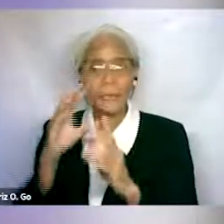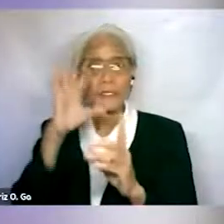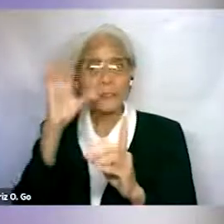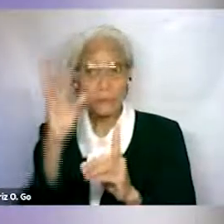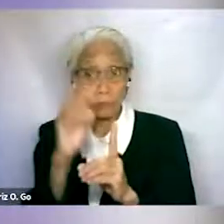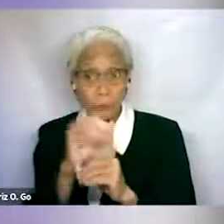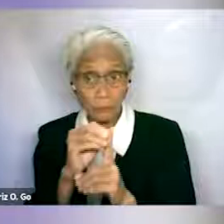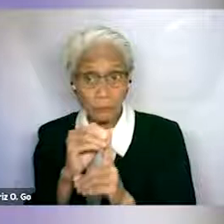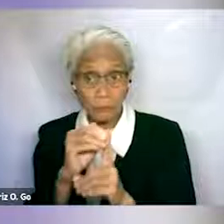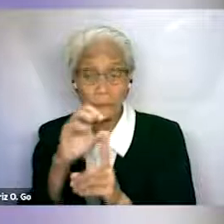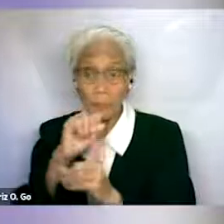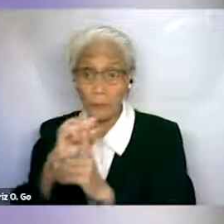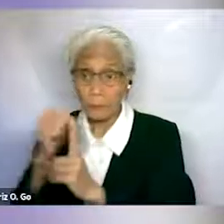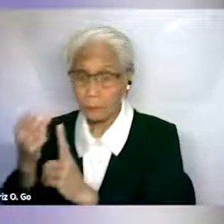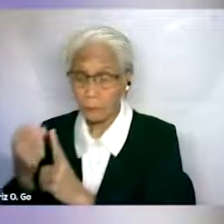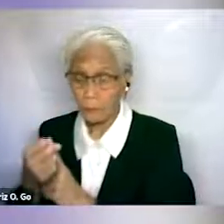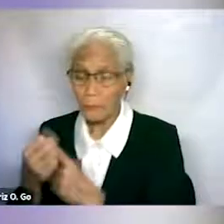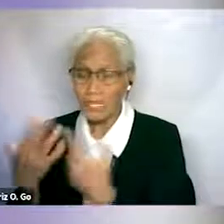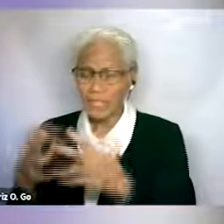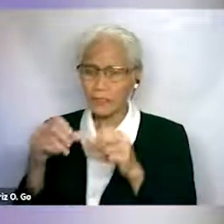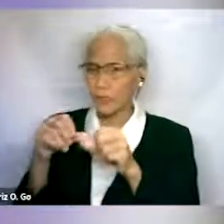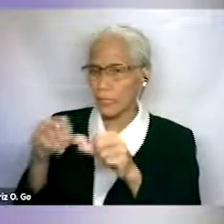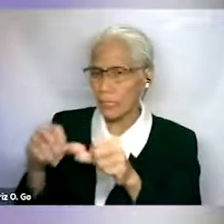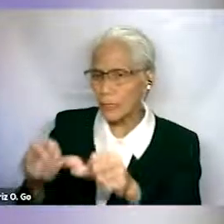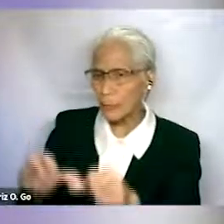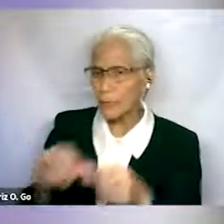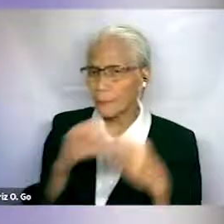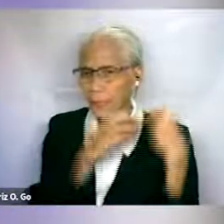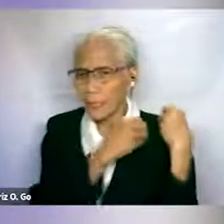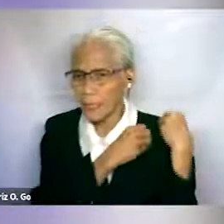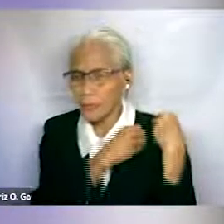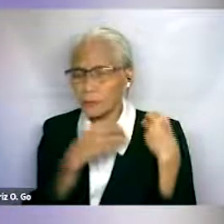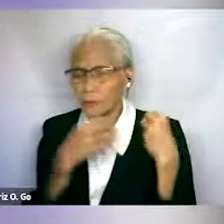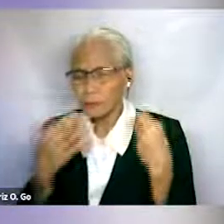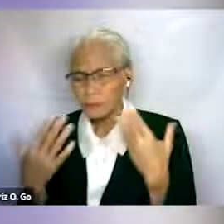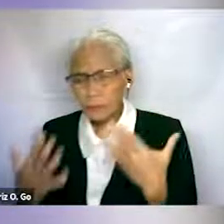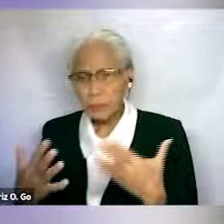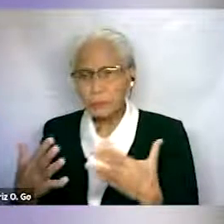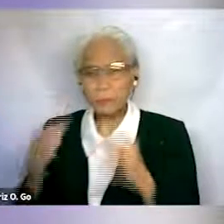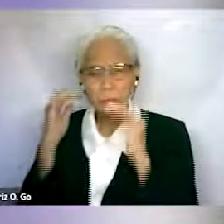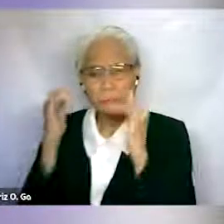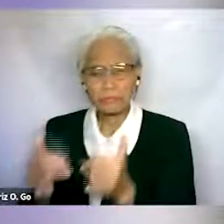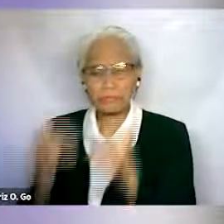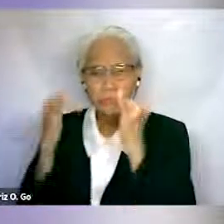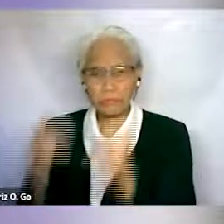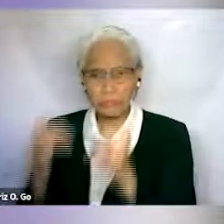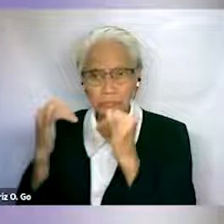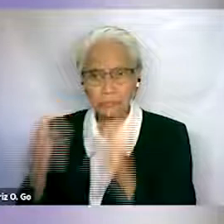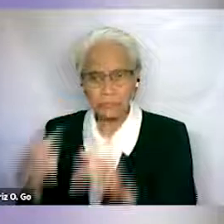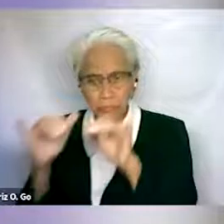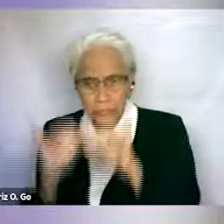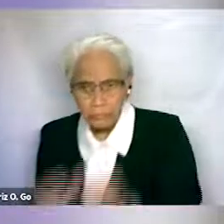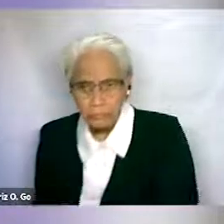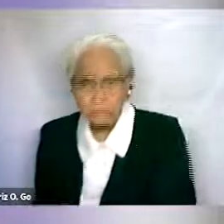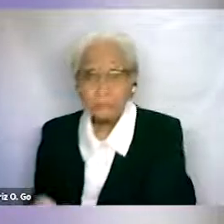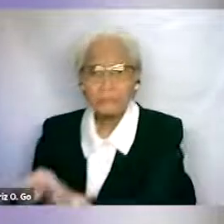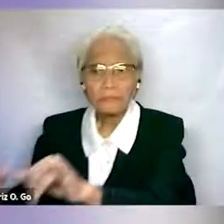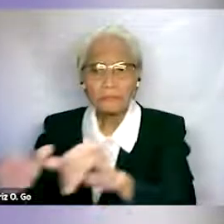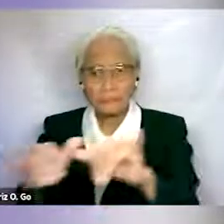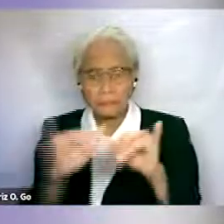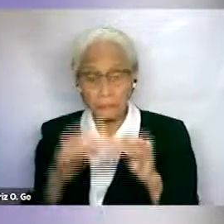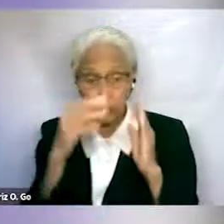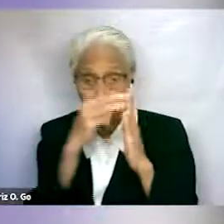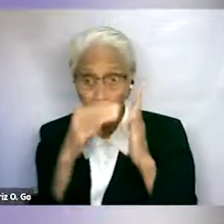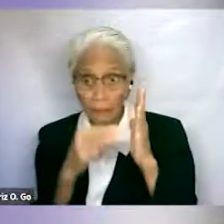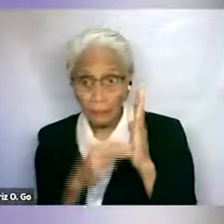strength of CEDAW. It strongly addresses the root causes of discrimination against women and girls. It recognizes multiple